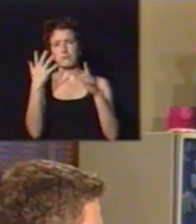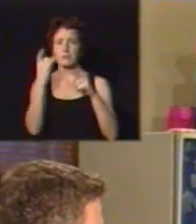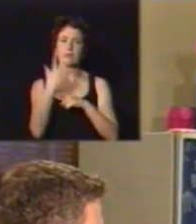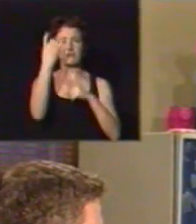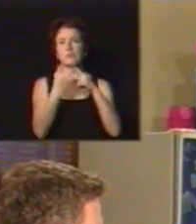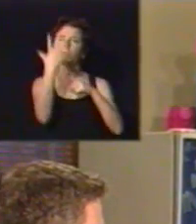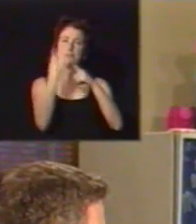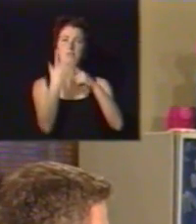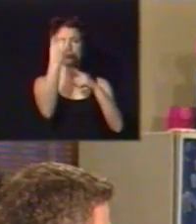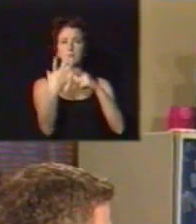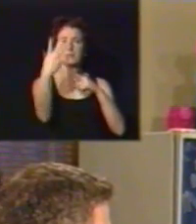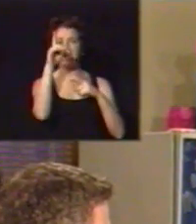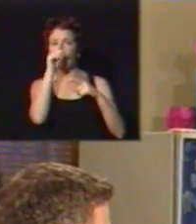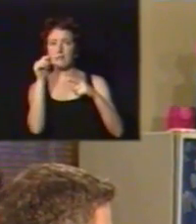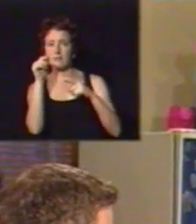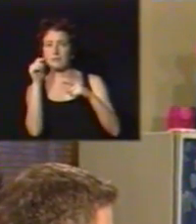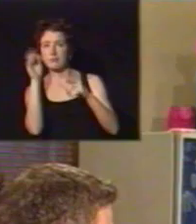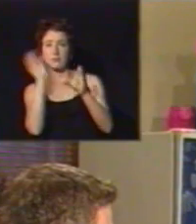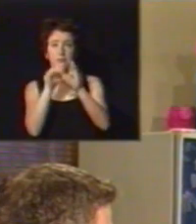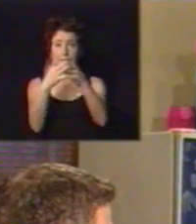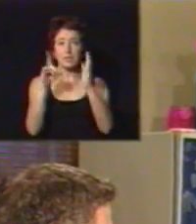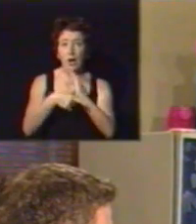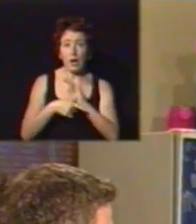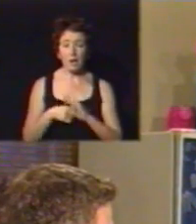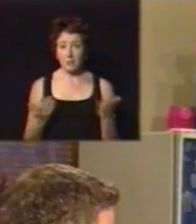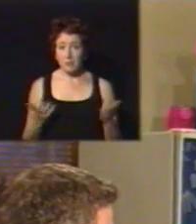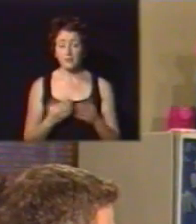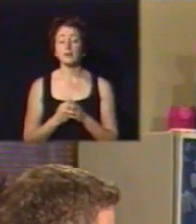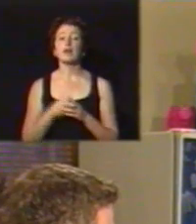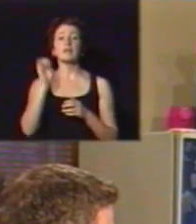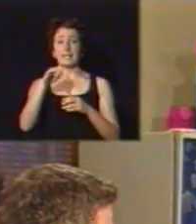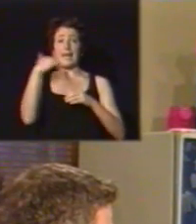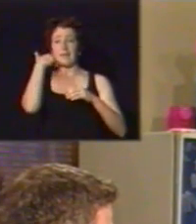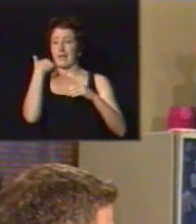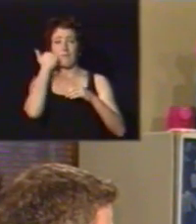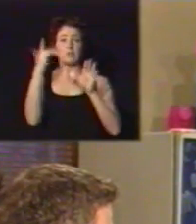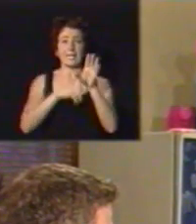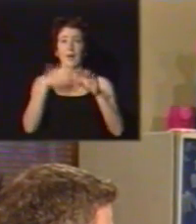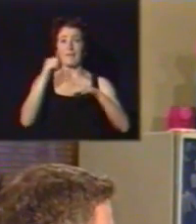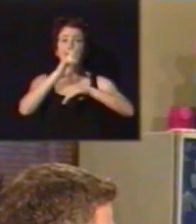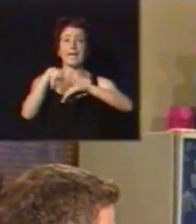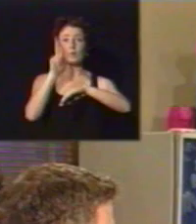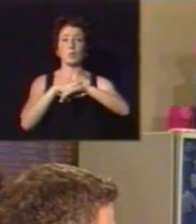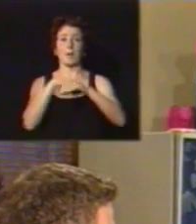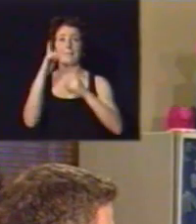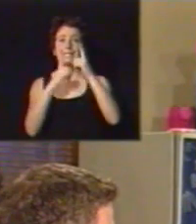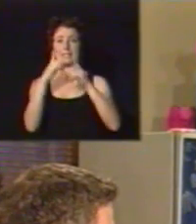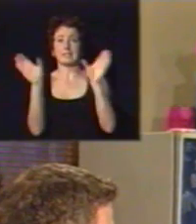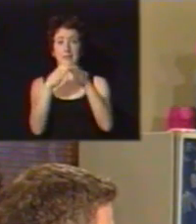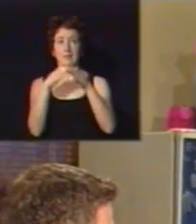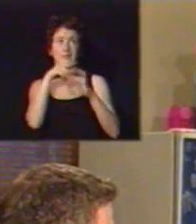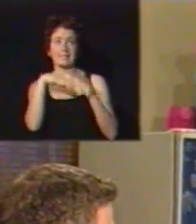people can jump into? We have a few different national meetings a year. We've got a next one in the next few couple of months in